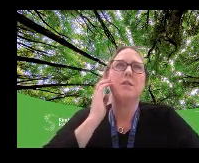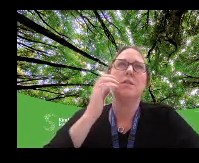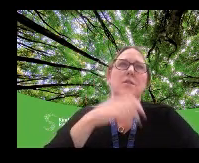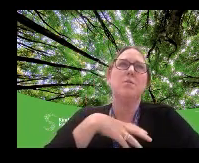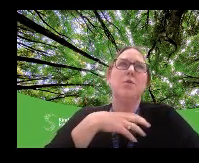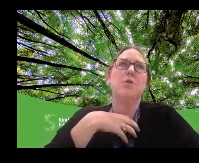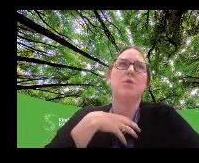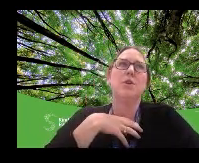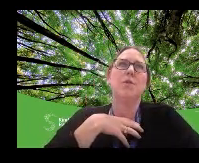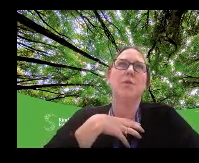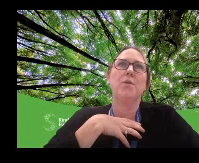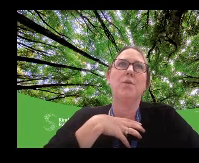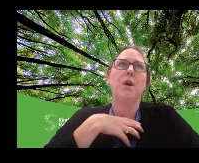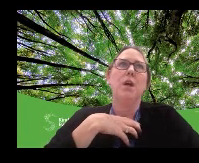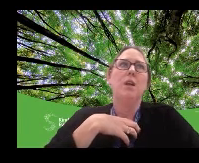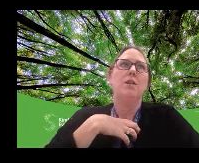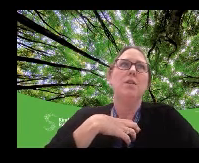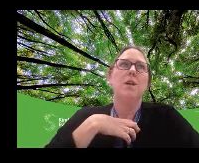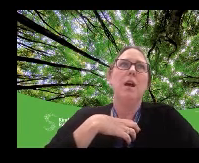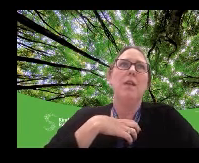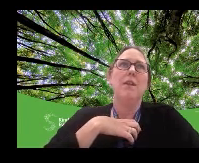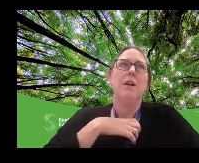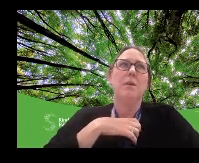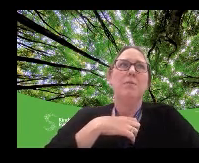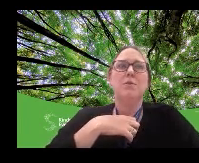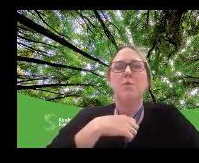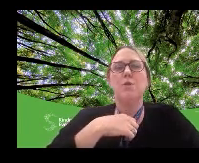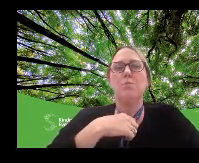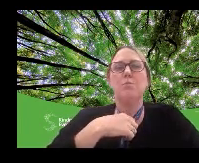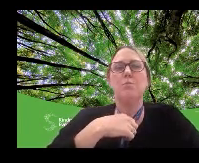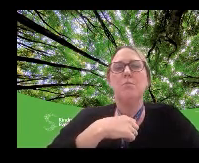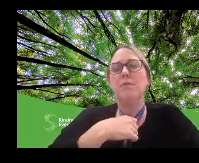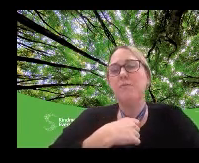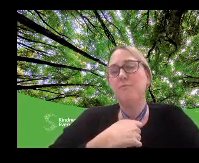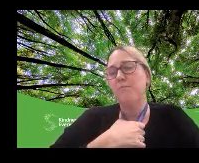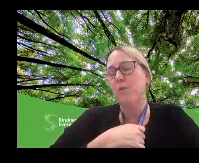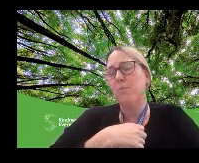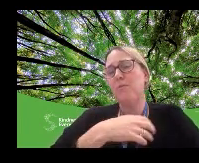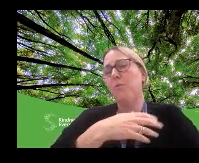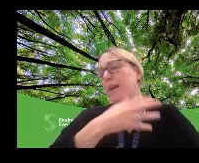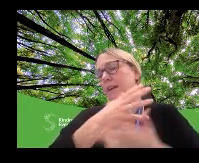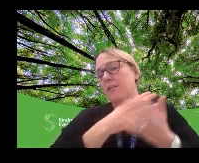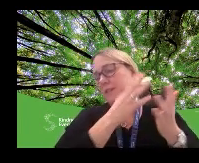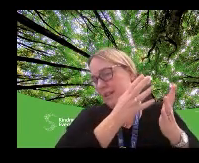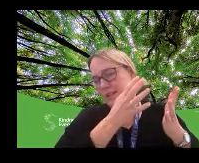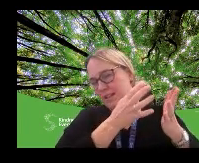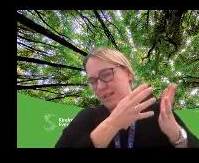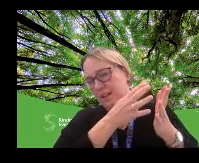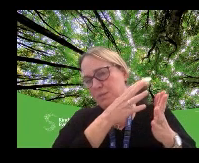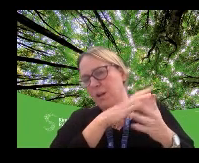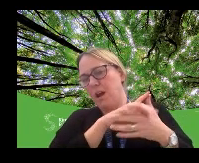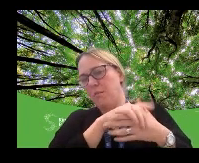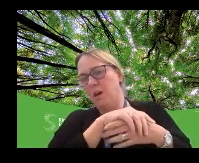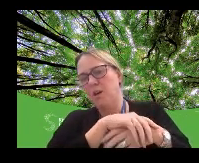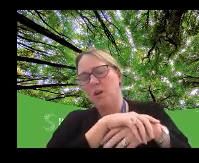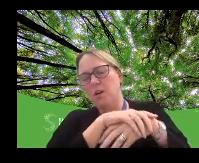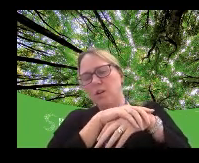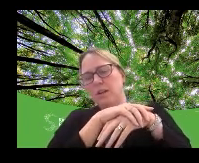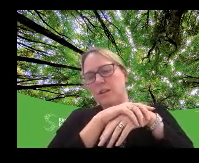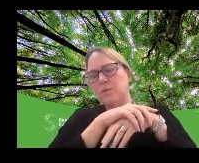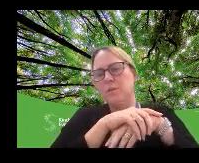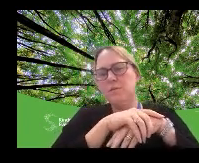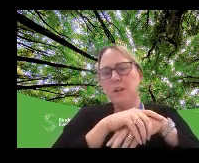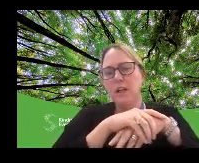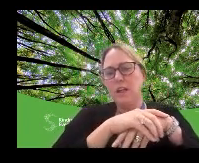what to watch for the young people to watch before they agree to the assessment,